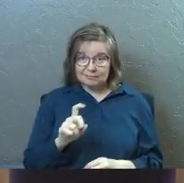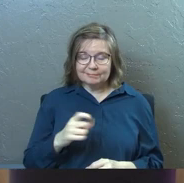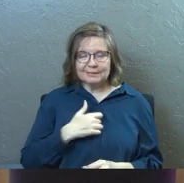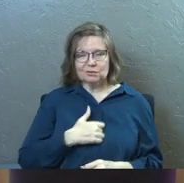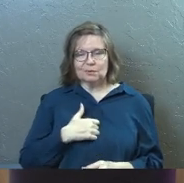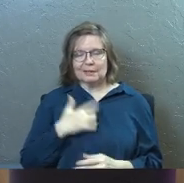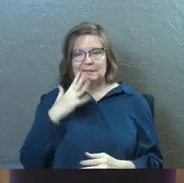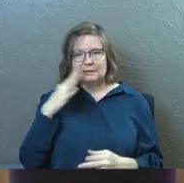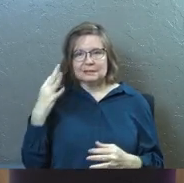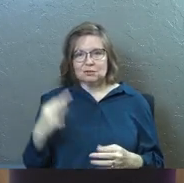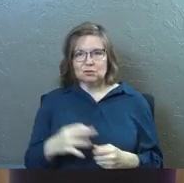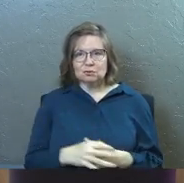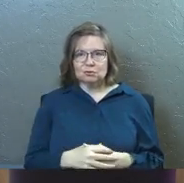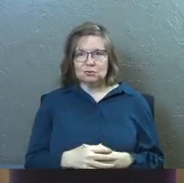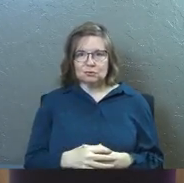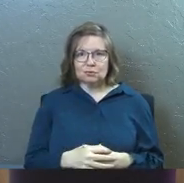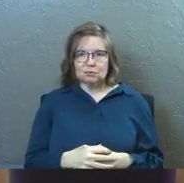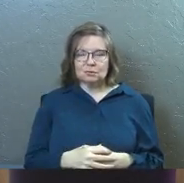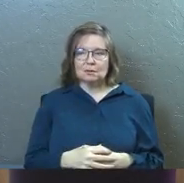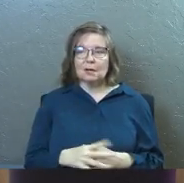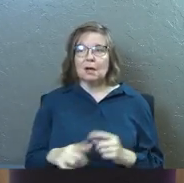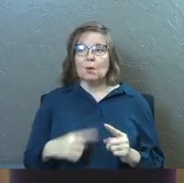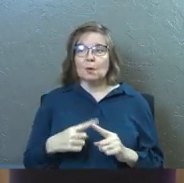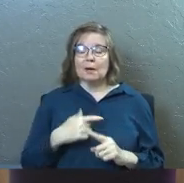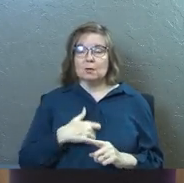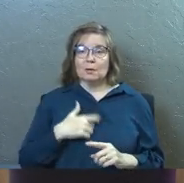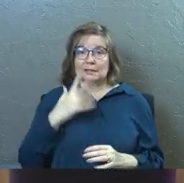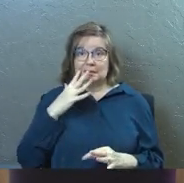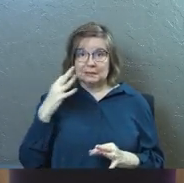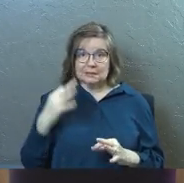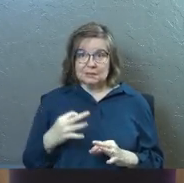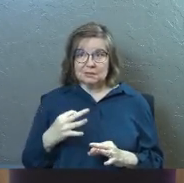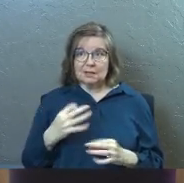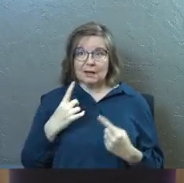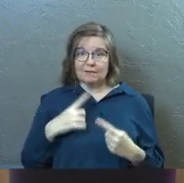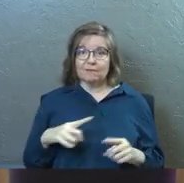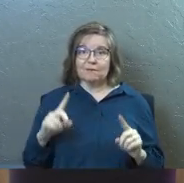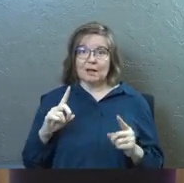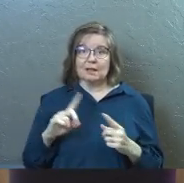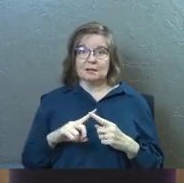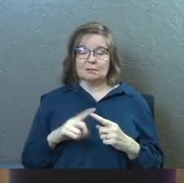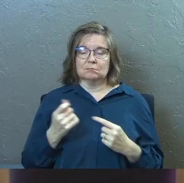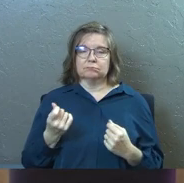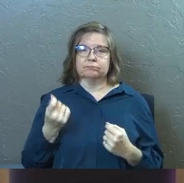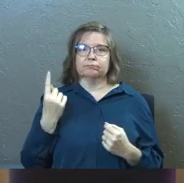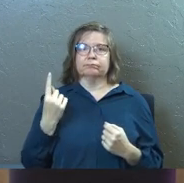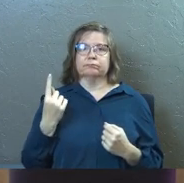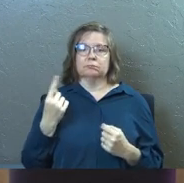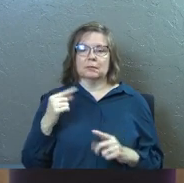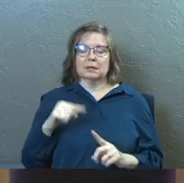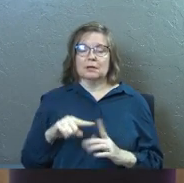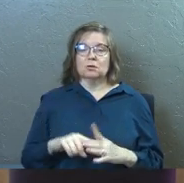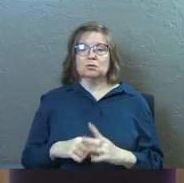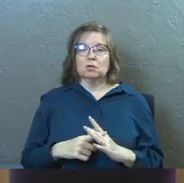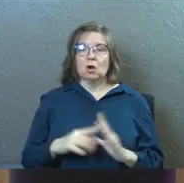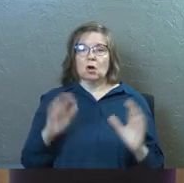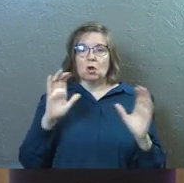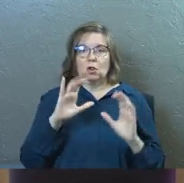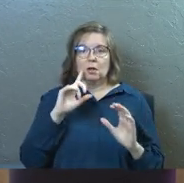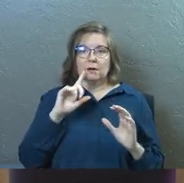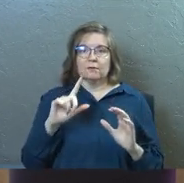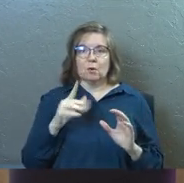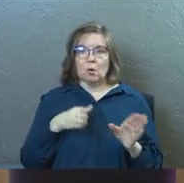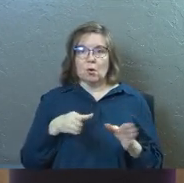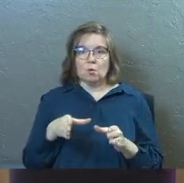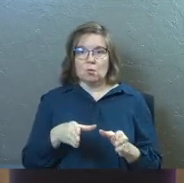He regrets his decisions. And when he regrets his decisions and he finally comes to his senses, he starts looking for